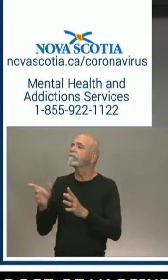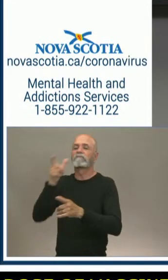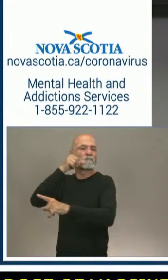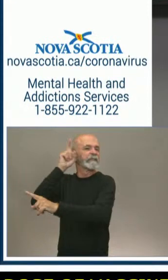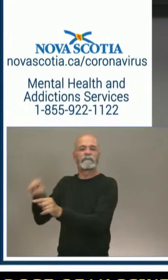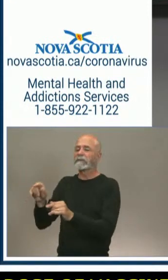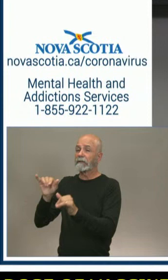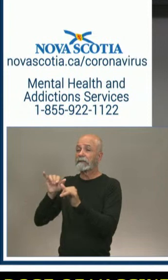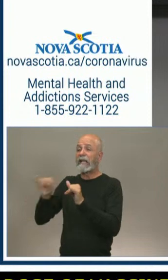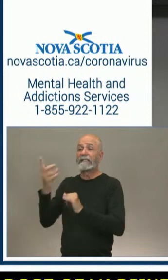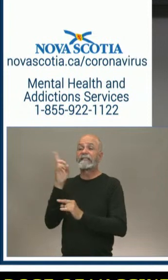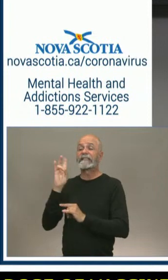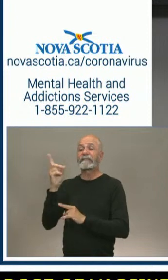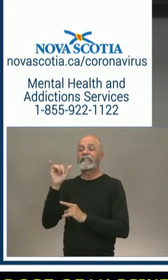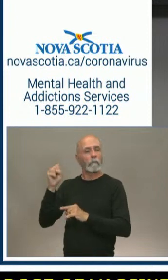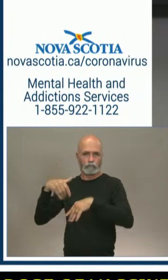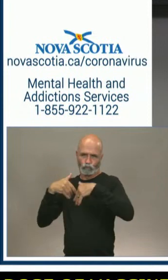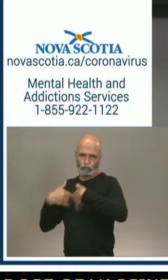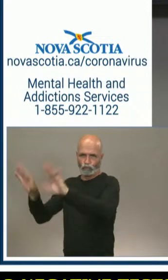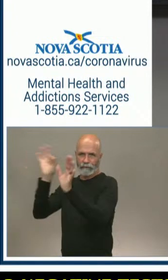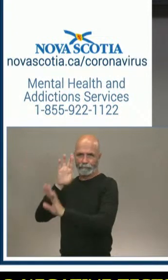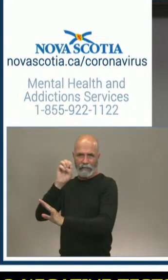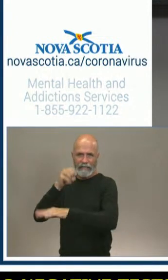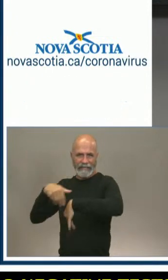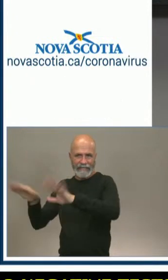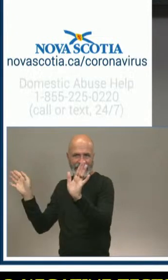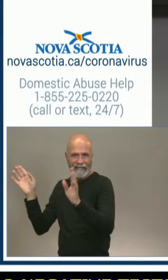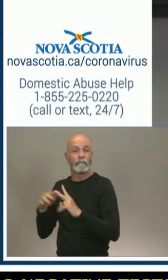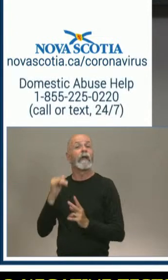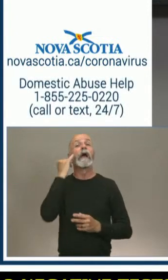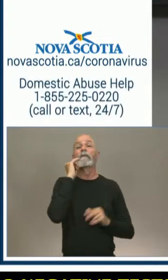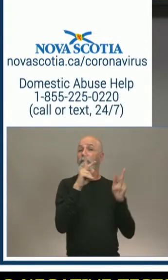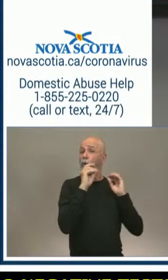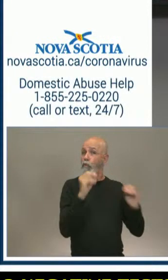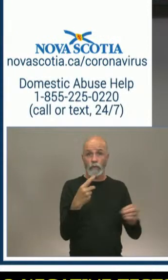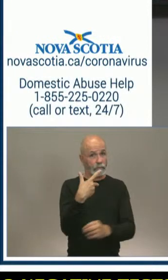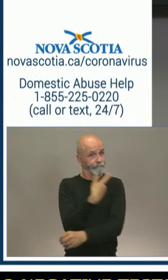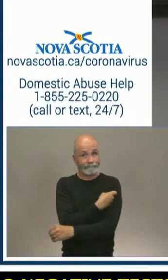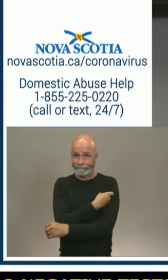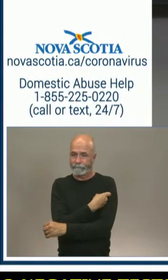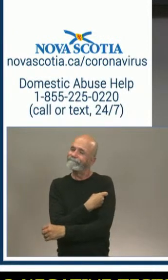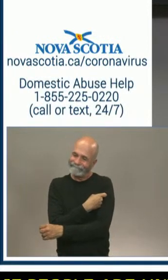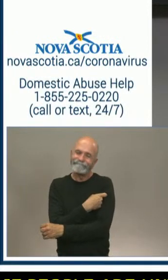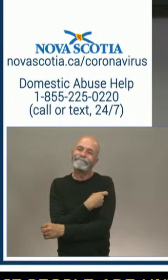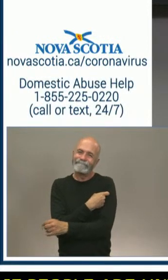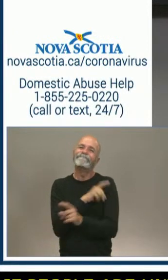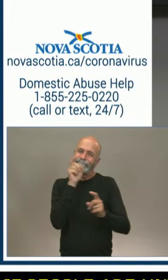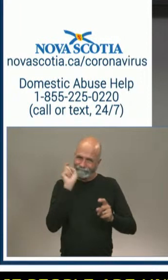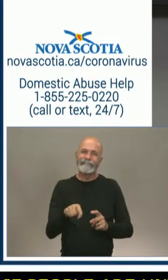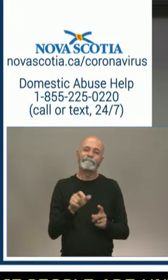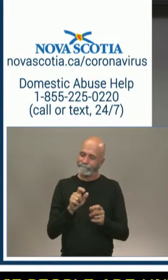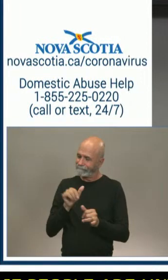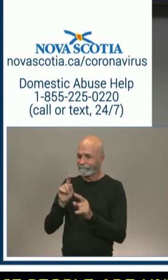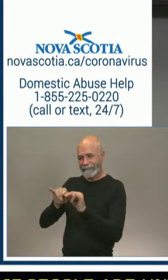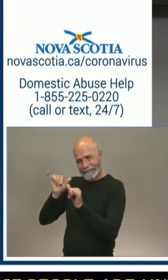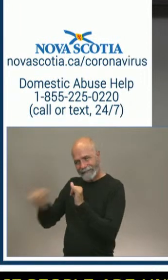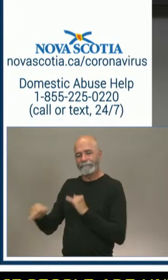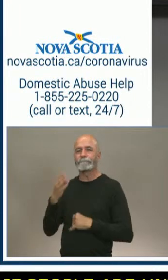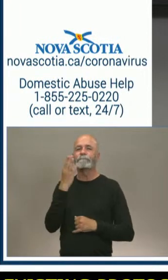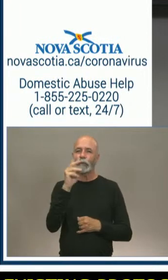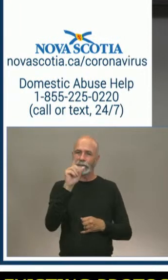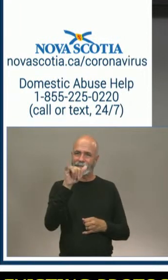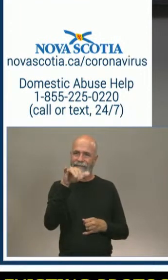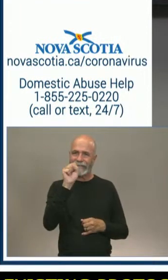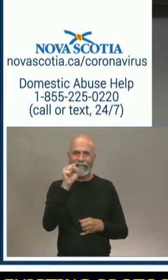to follow the existing protocols for isolation. We will continue to communicate directly with rotational workers in the